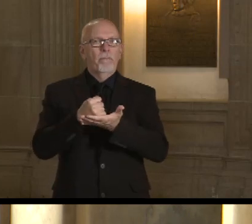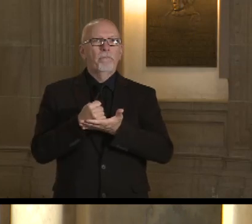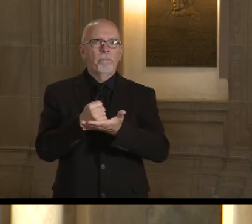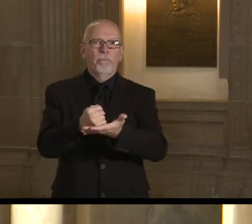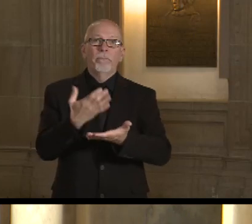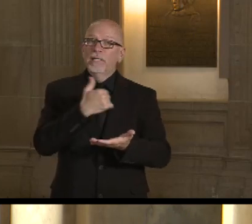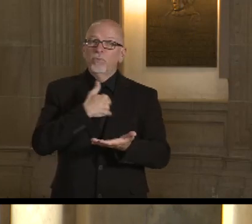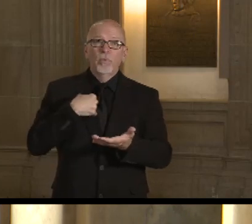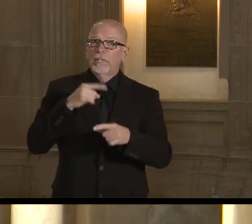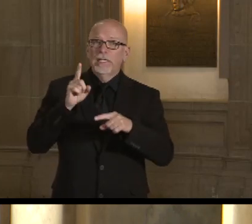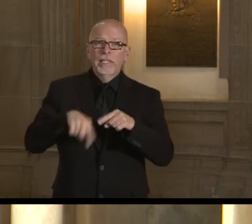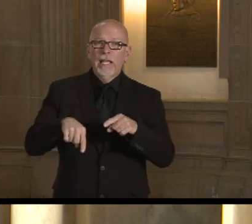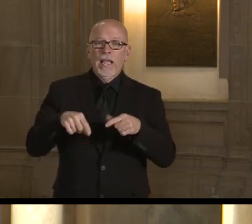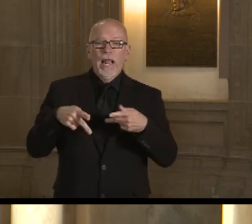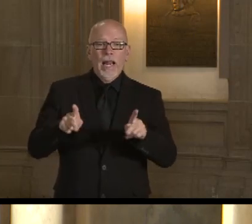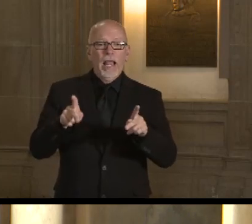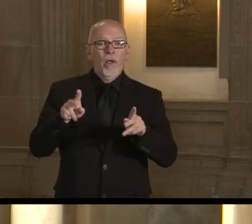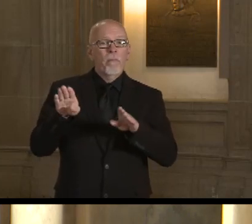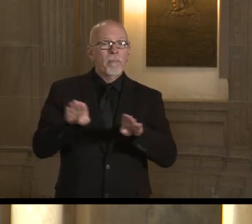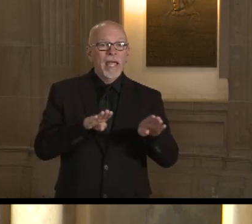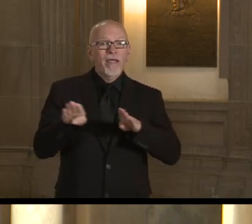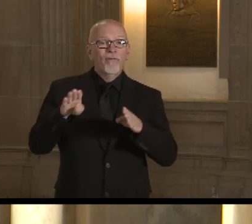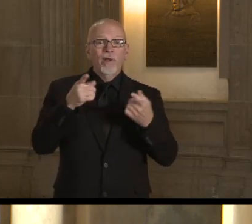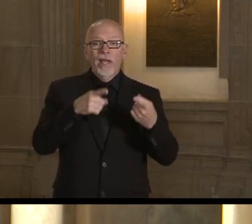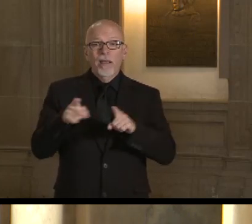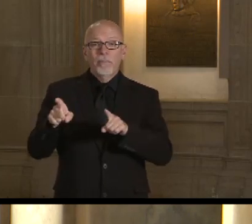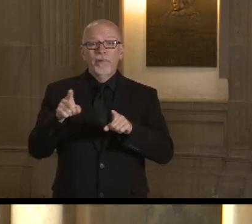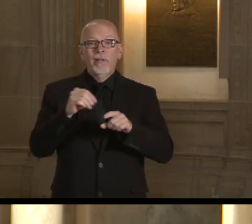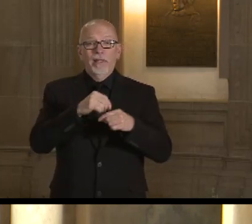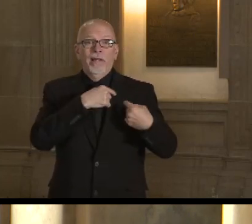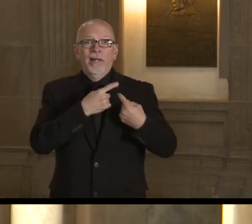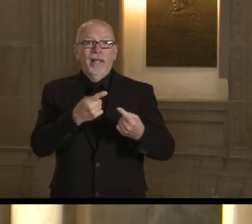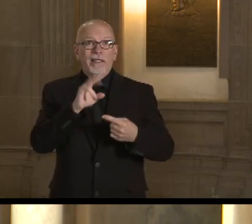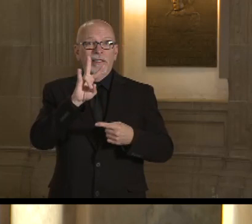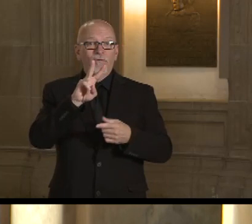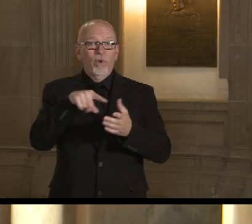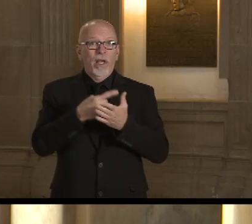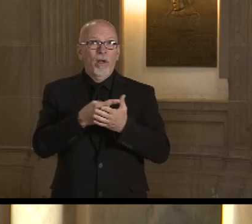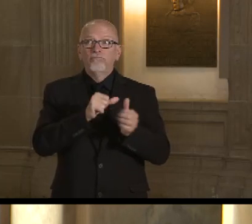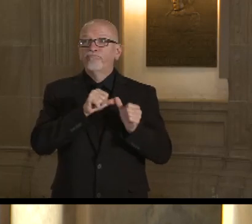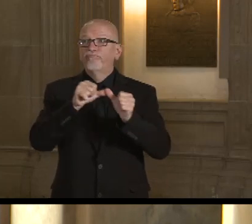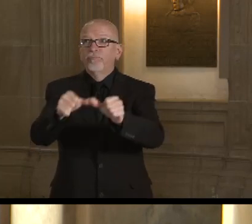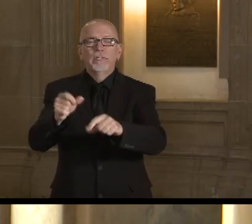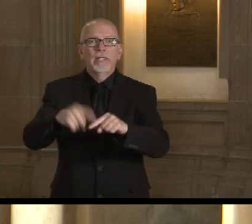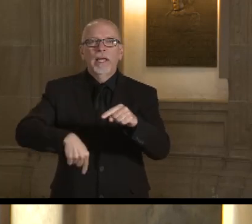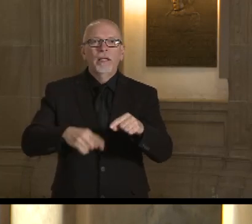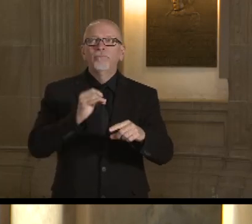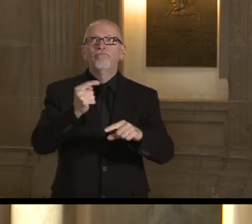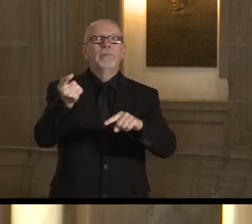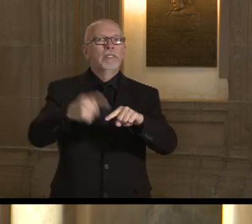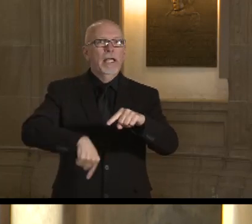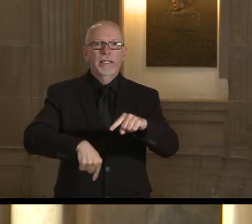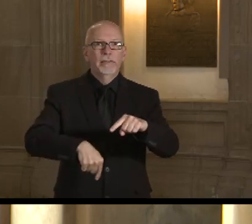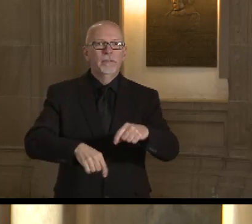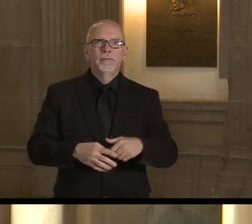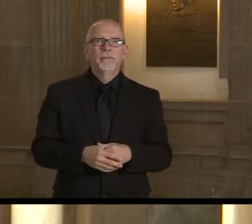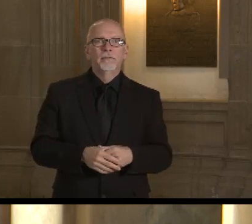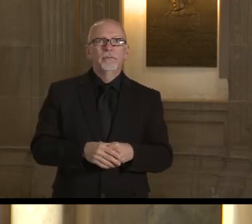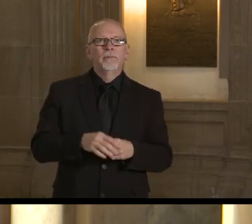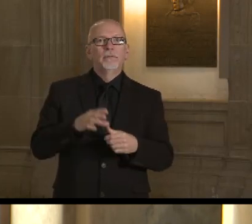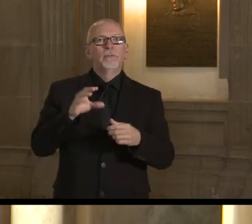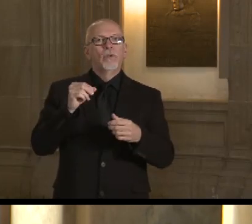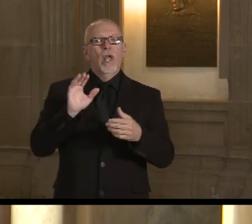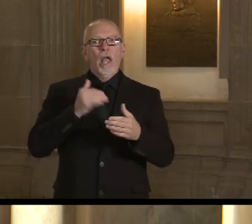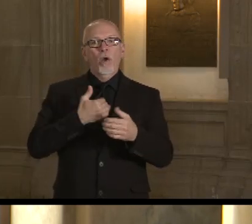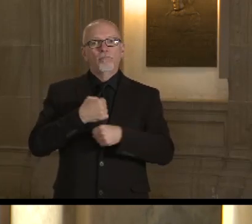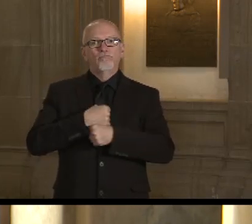we cannot allow the behavior that we've experienced over the last and seen over these last 72 hours continue. It just simply cannot. That